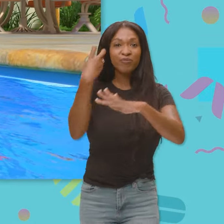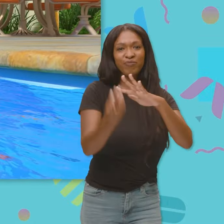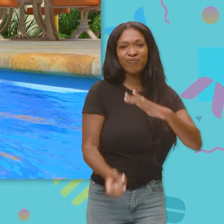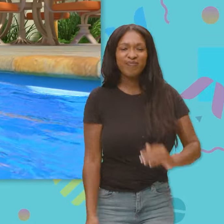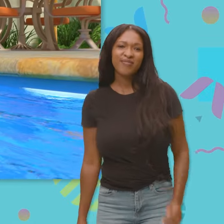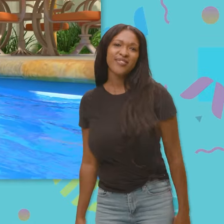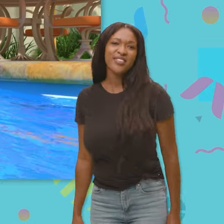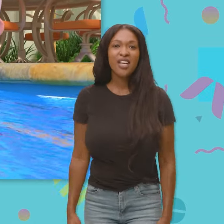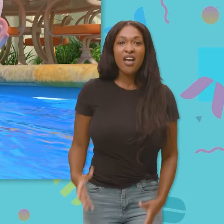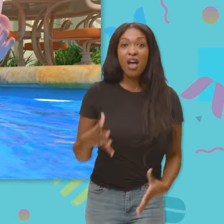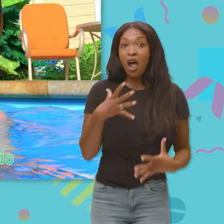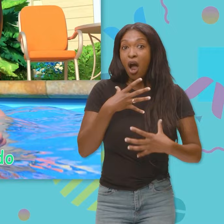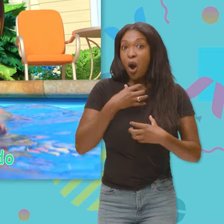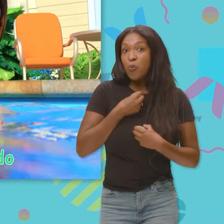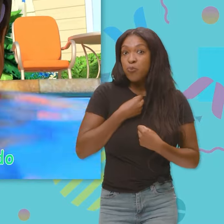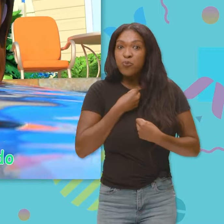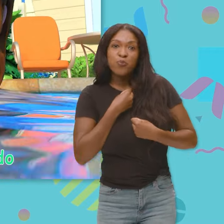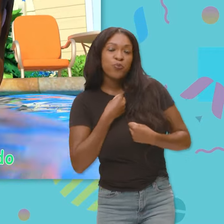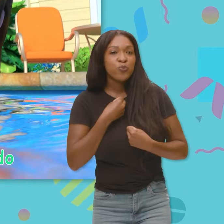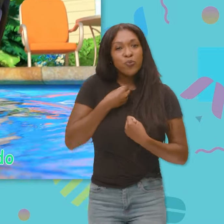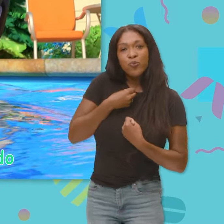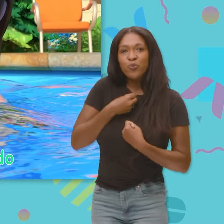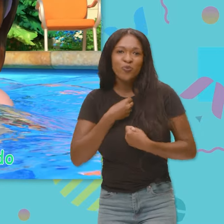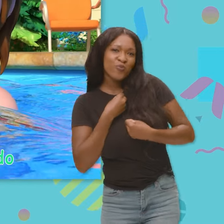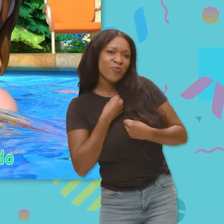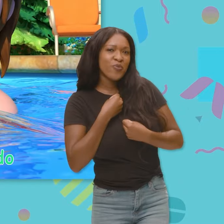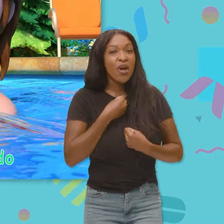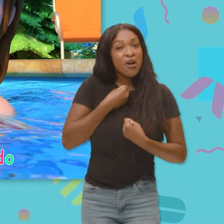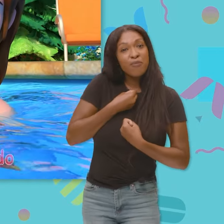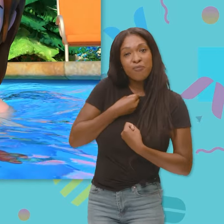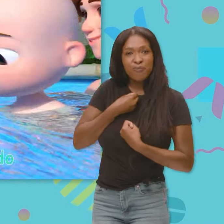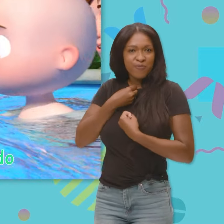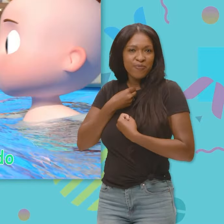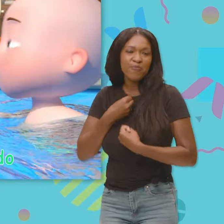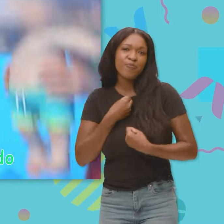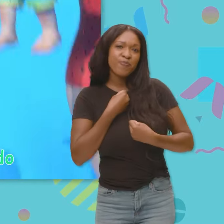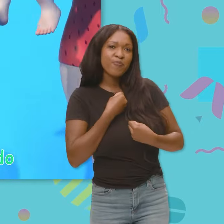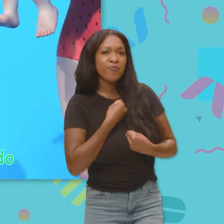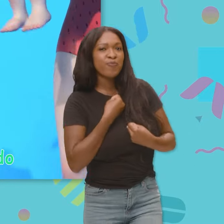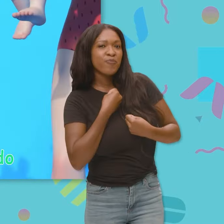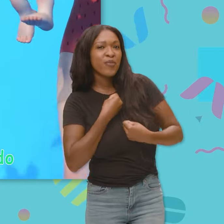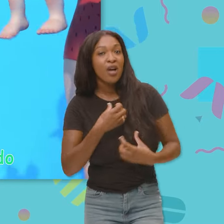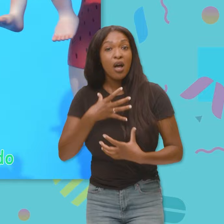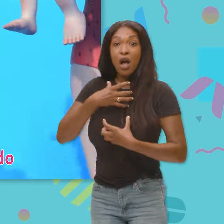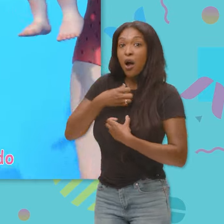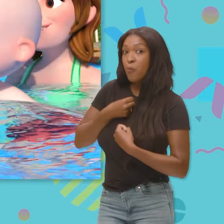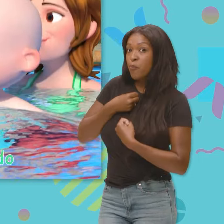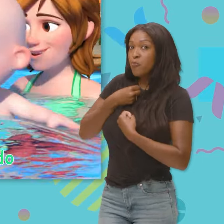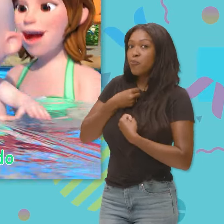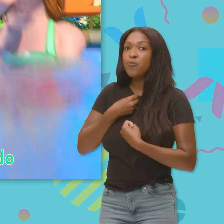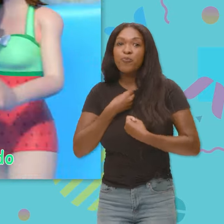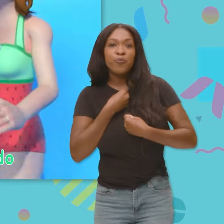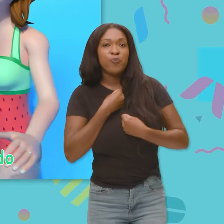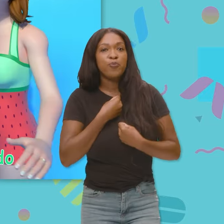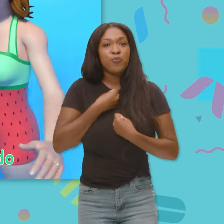-do-do-do Let's jump in Hold my breath, do-do-do-do-do-do Hold my breath, do-do-do-do-do-do-do